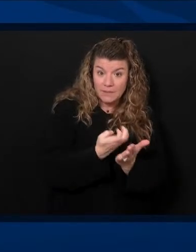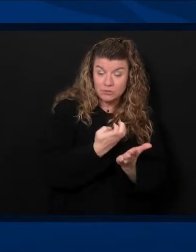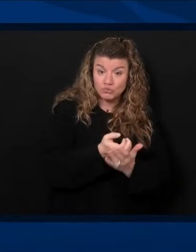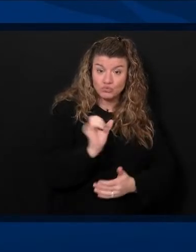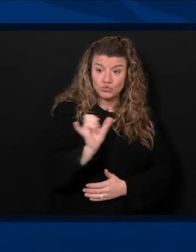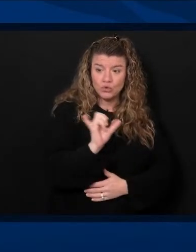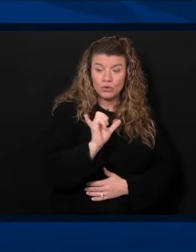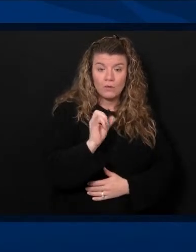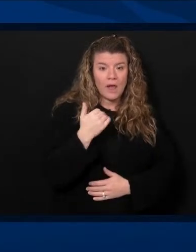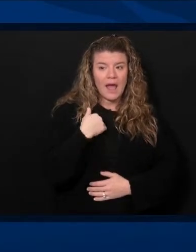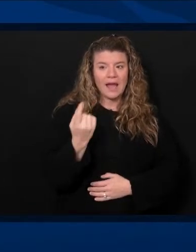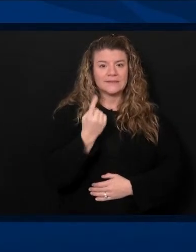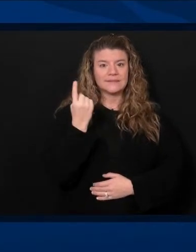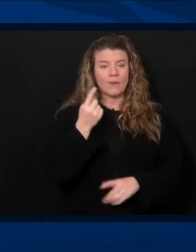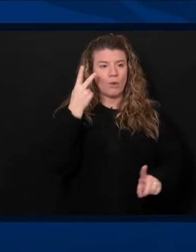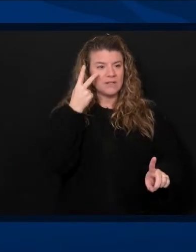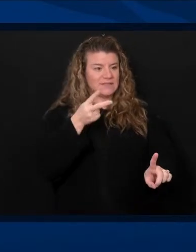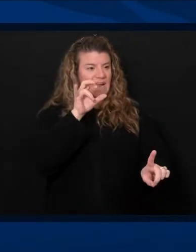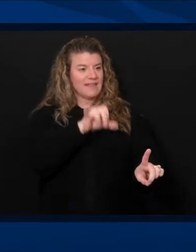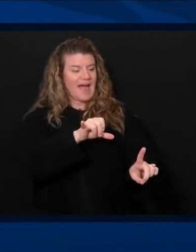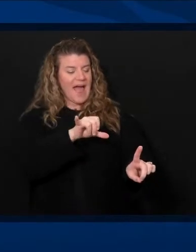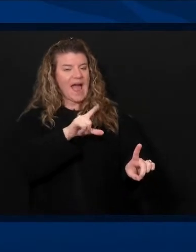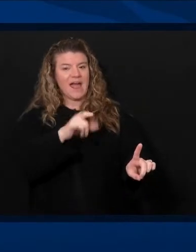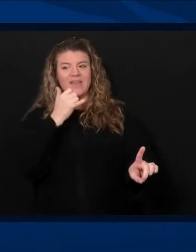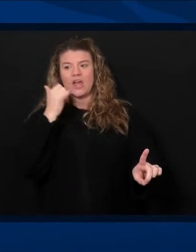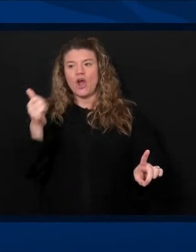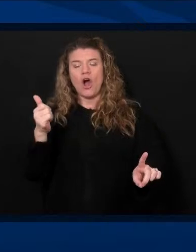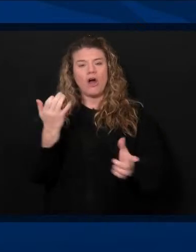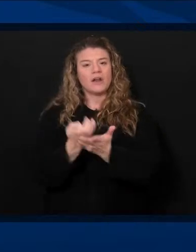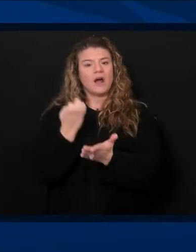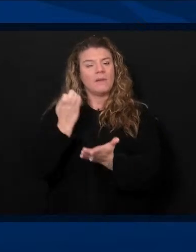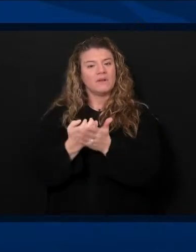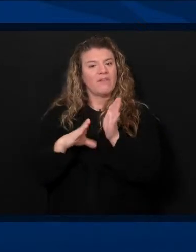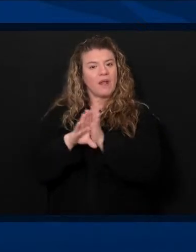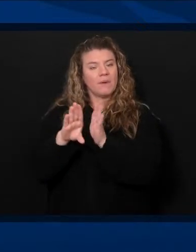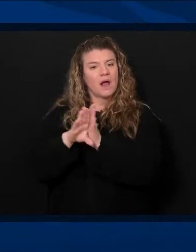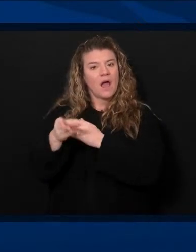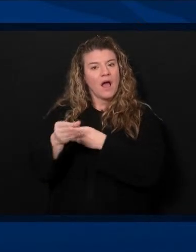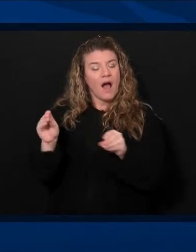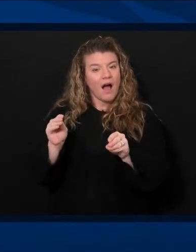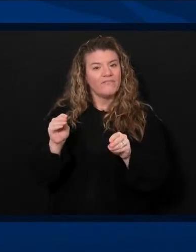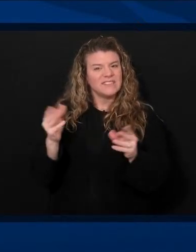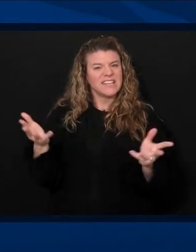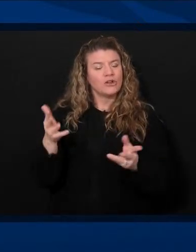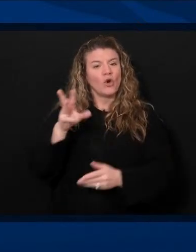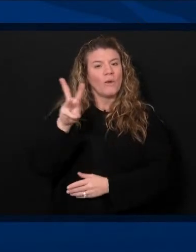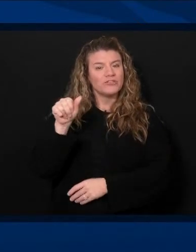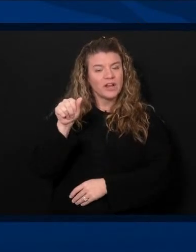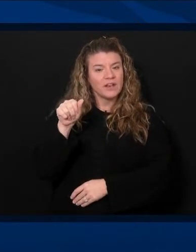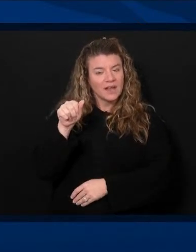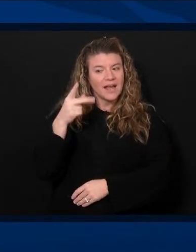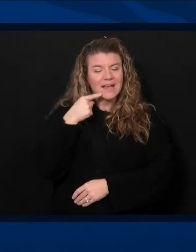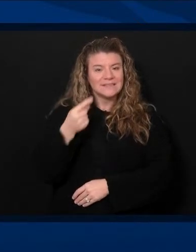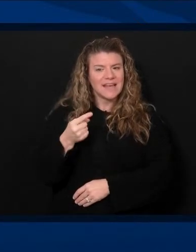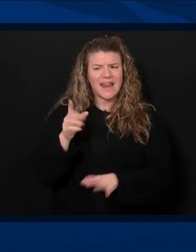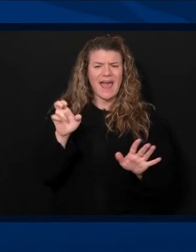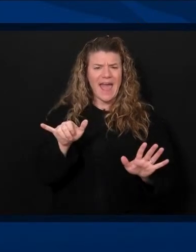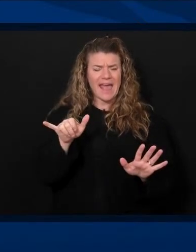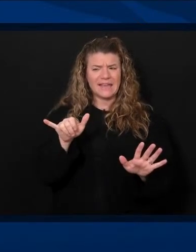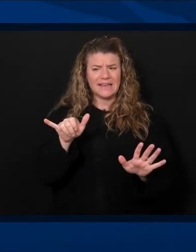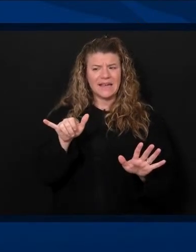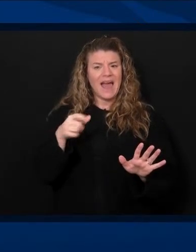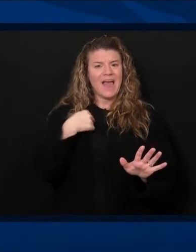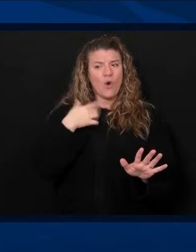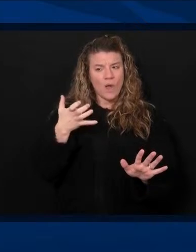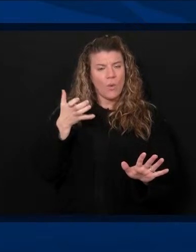somebody has seen that publicity and picked up the phone and called the economic development office in West Virginia and said, hey, that's where we